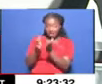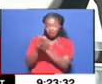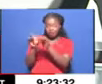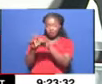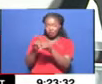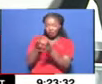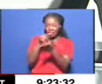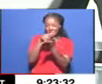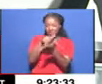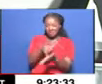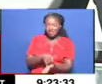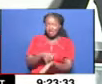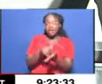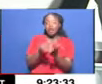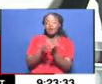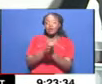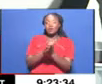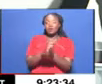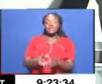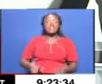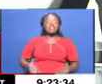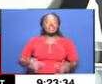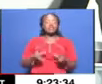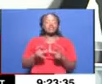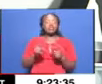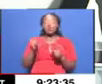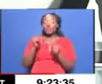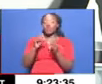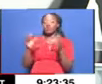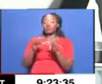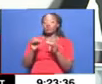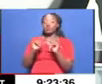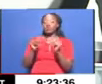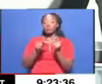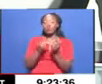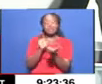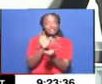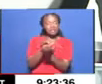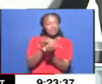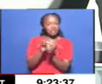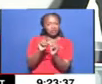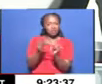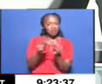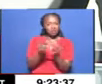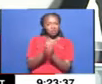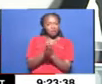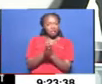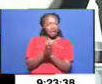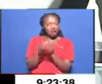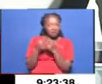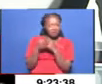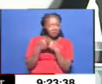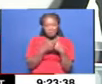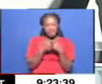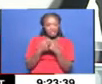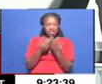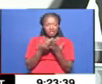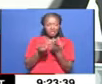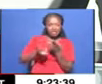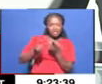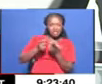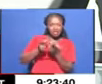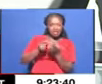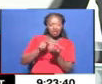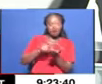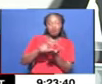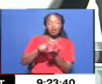interfering with livelihoods. One community group in Tana River County is taking the bull by the horns as it increases vegetation in an effort